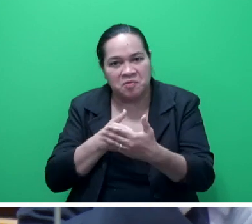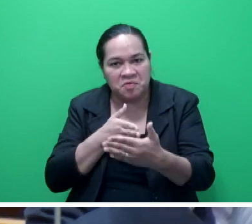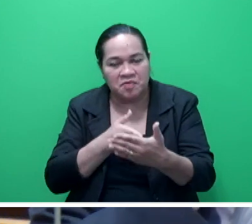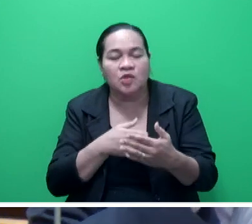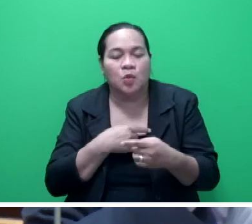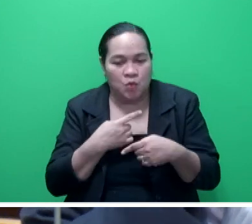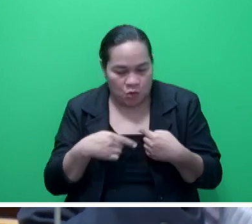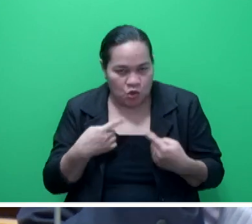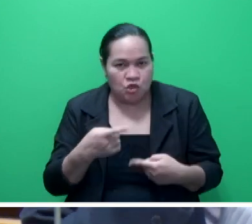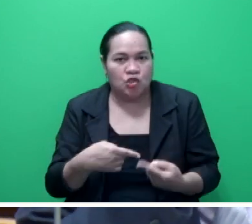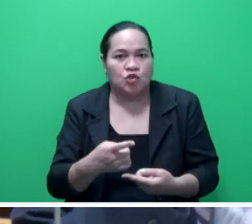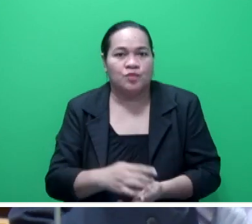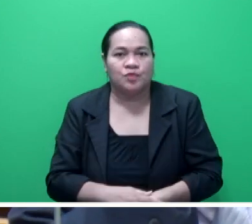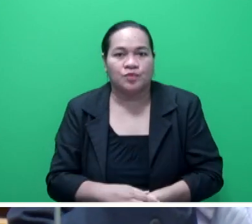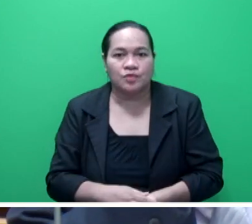remain